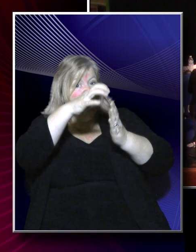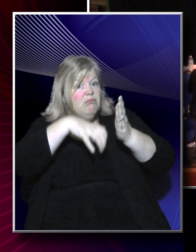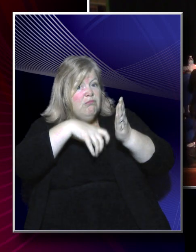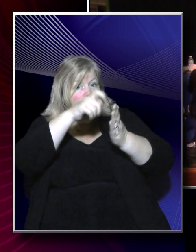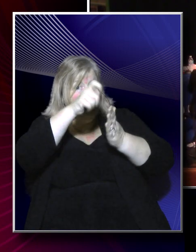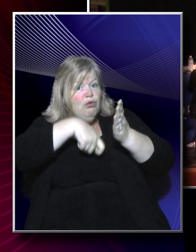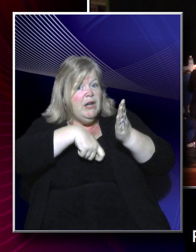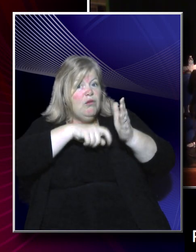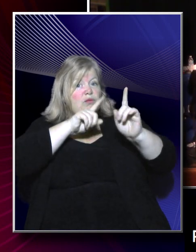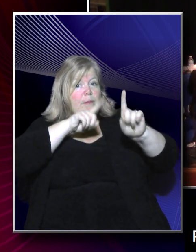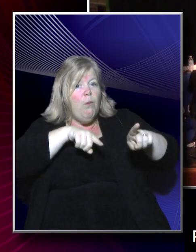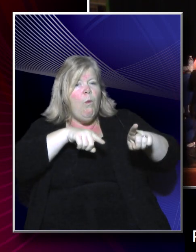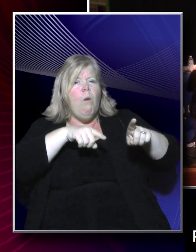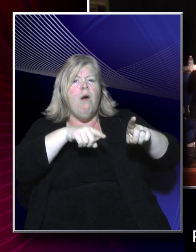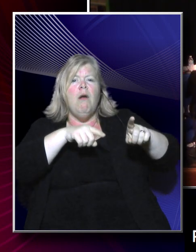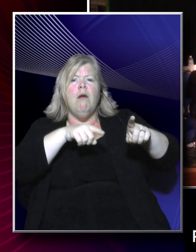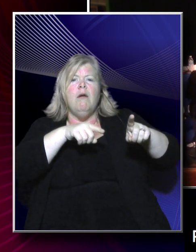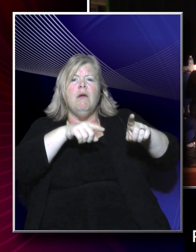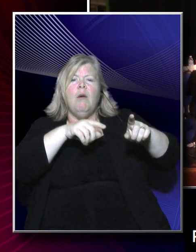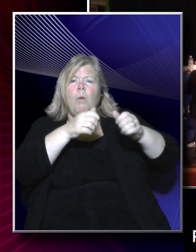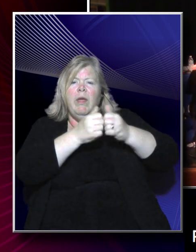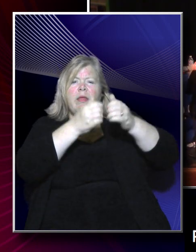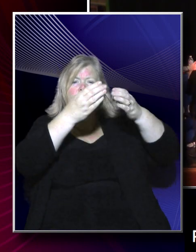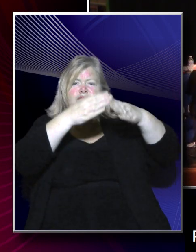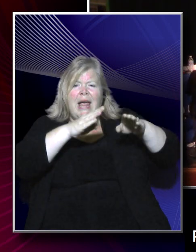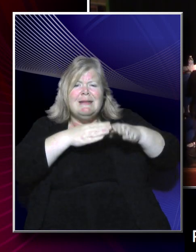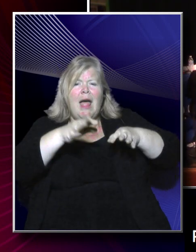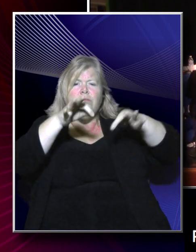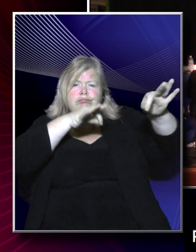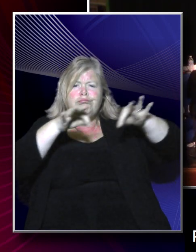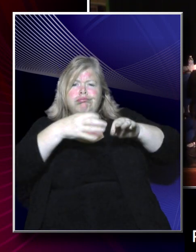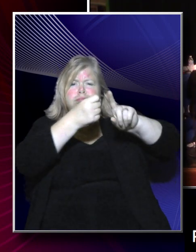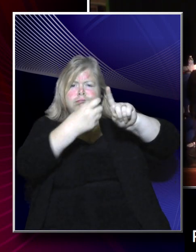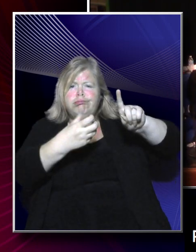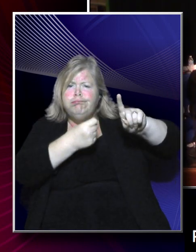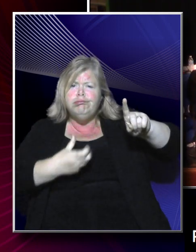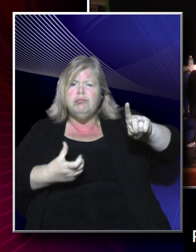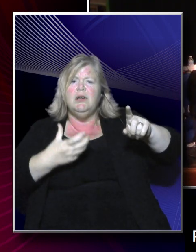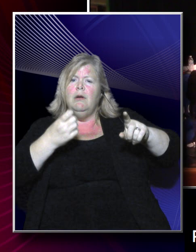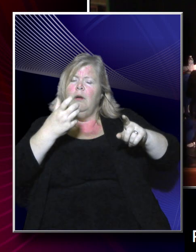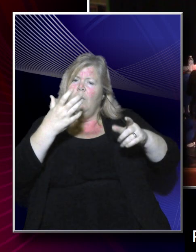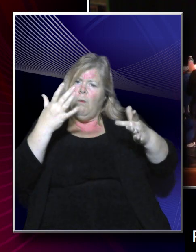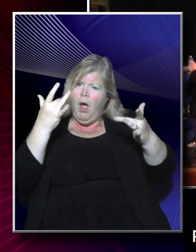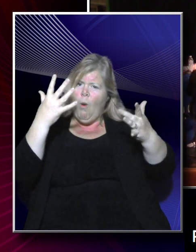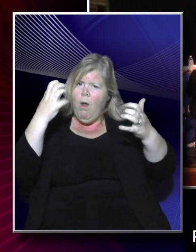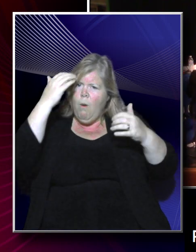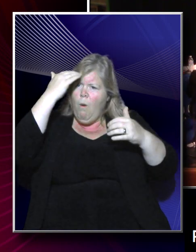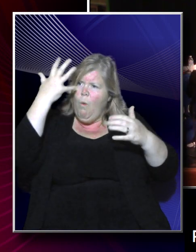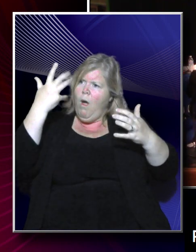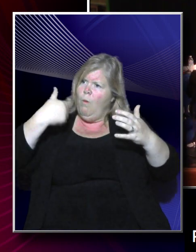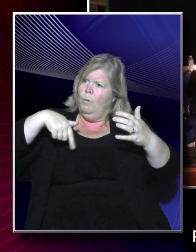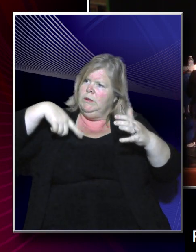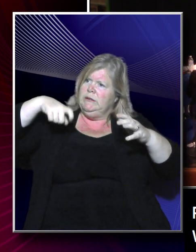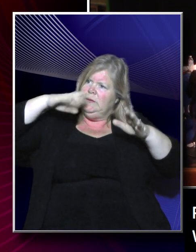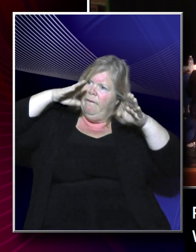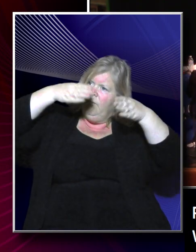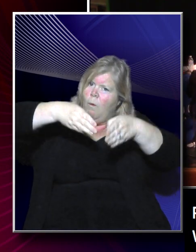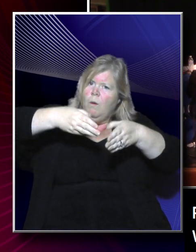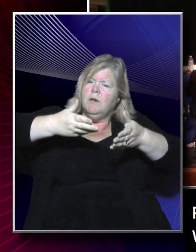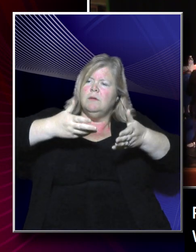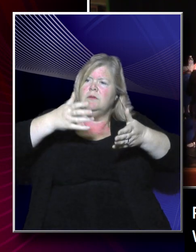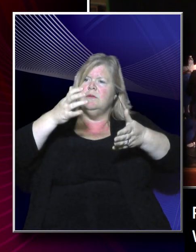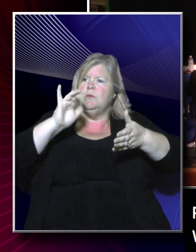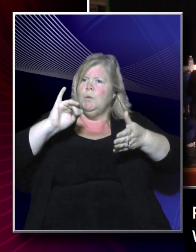a breakdown of a lot of that information so we know what to focus on and what we